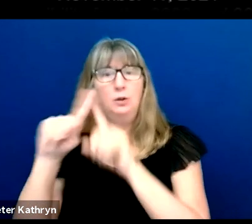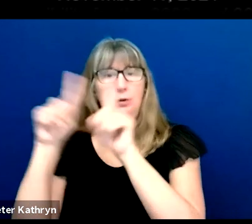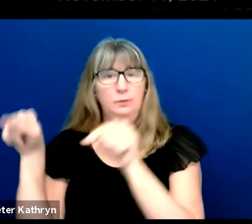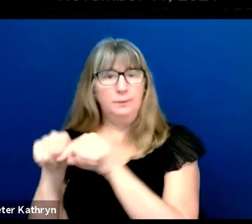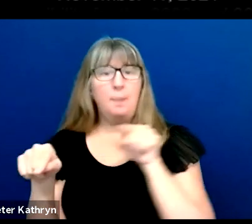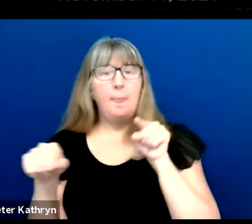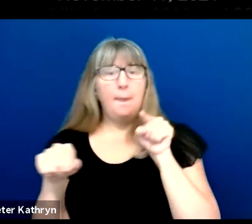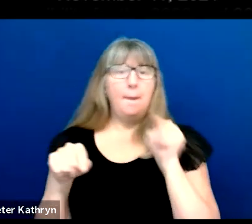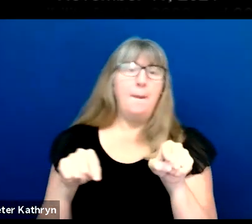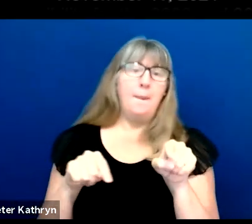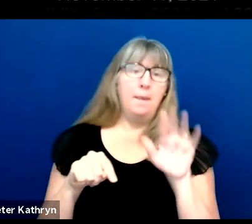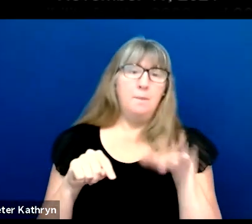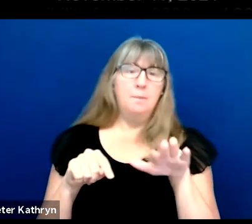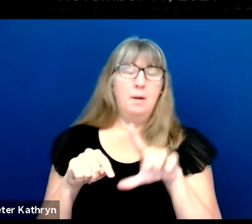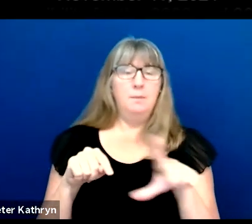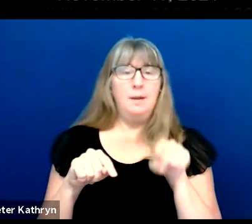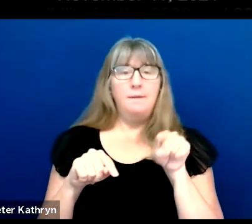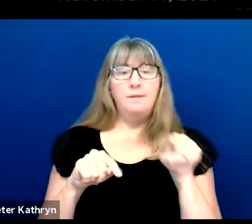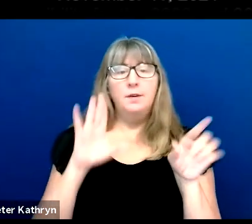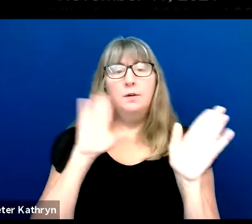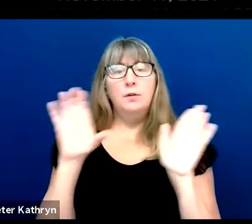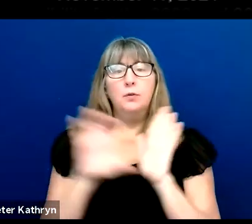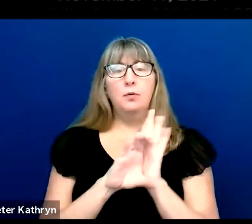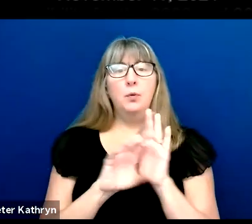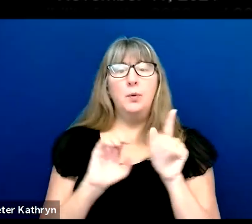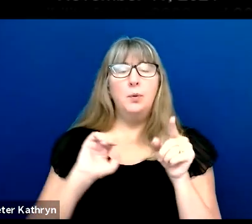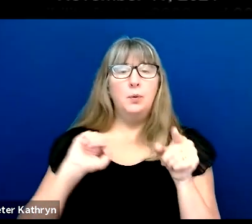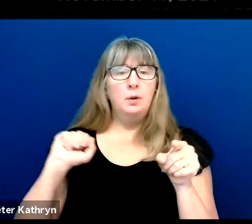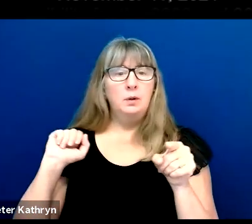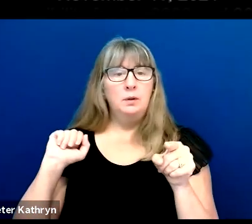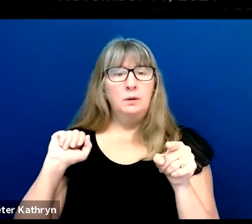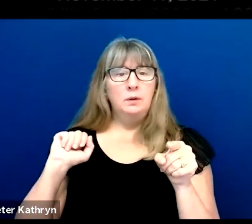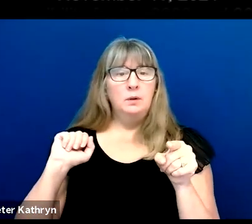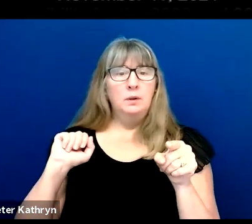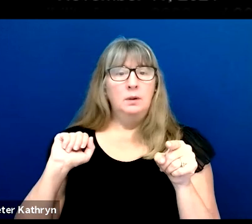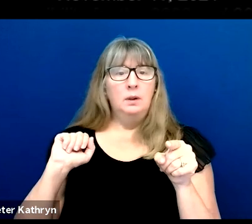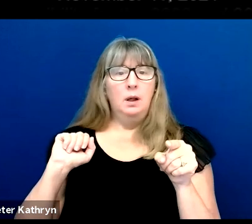bottom left is a photo of a Kellogg